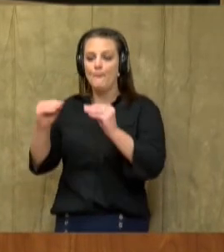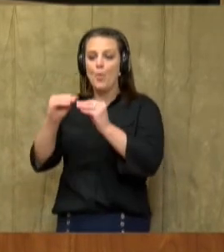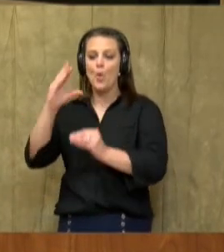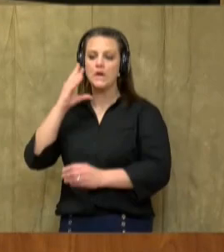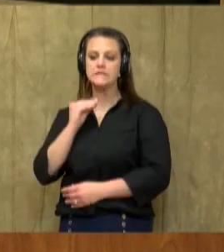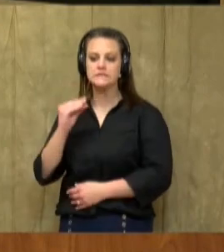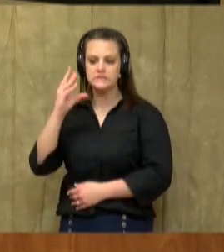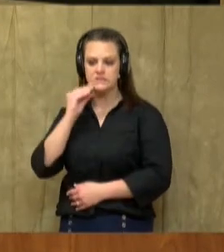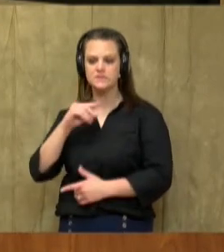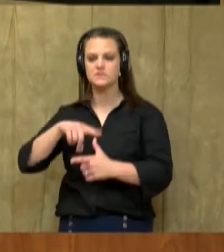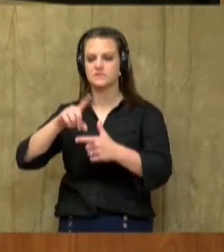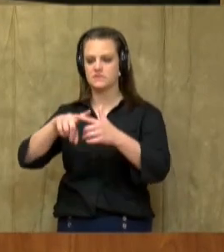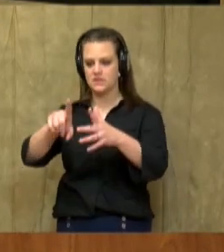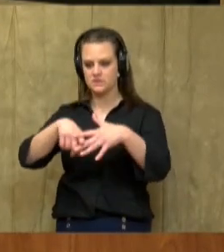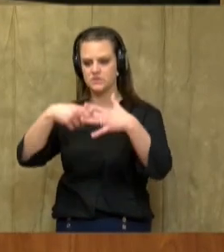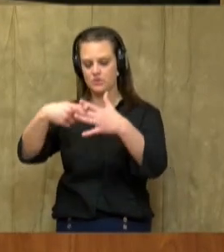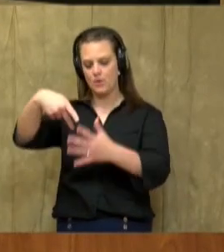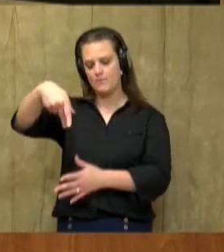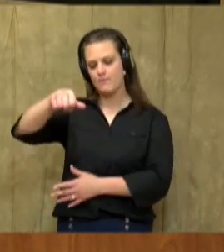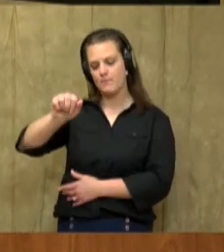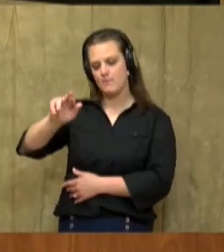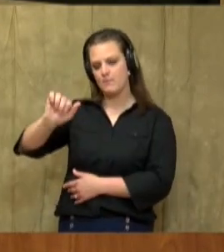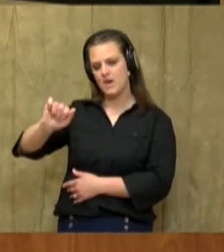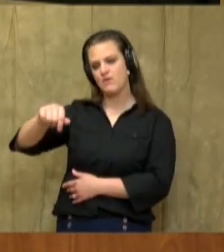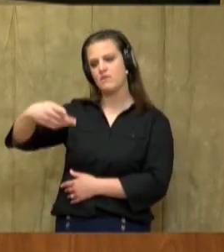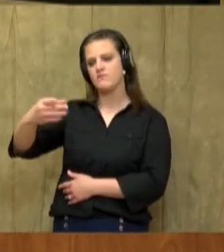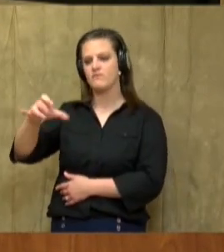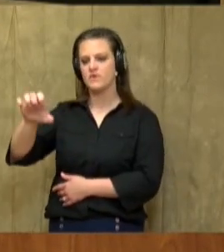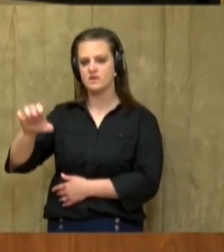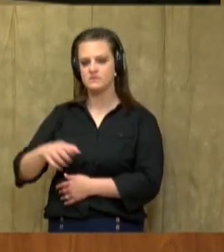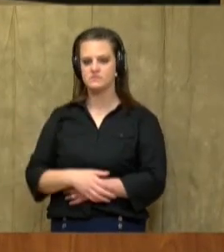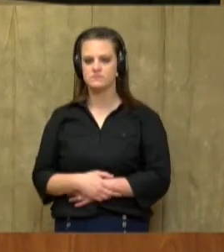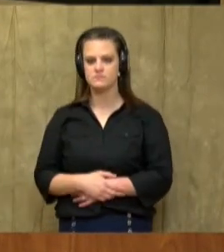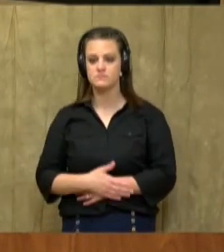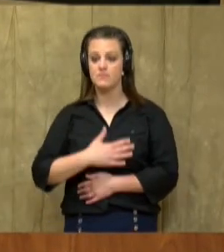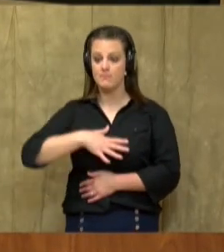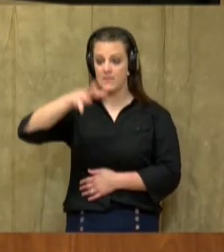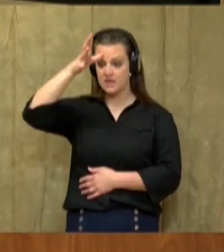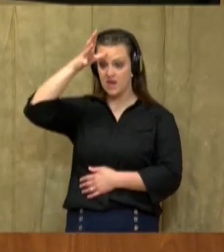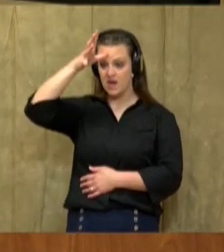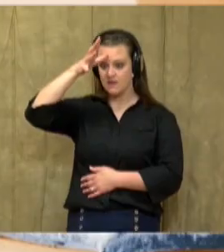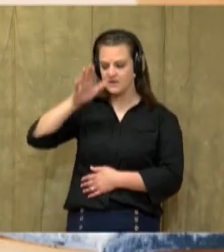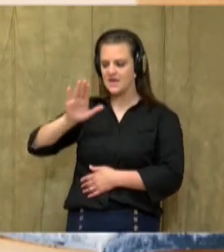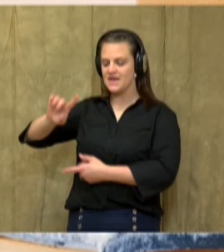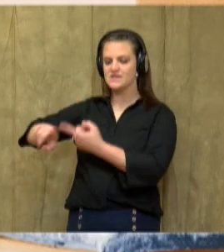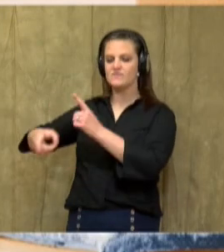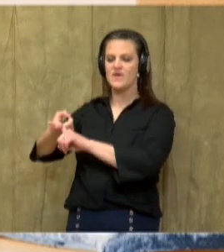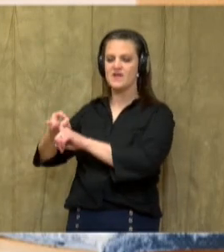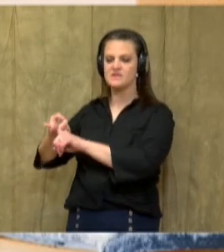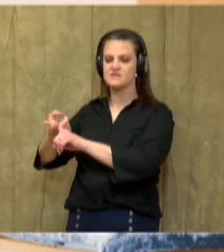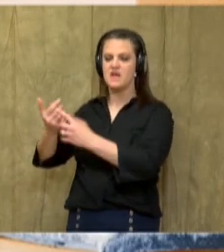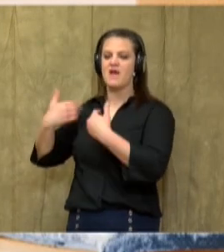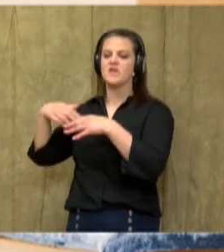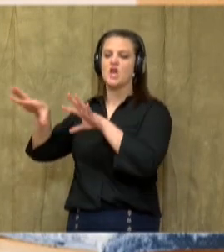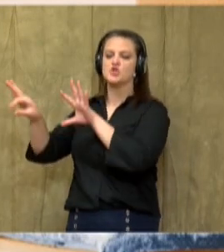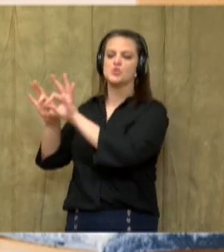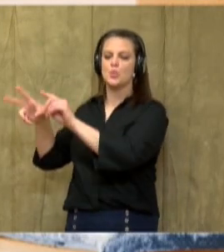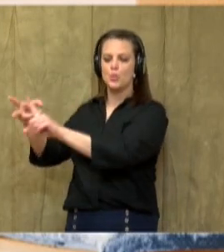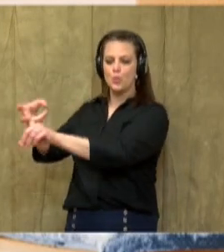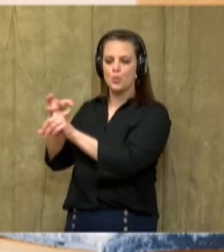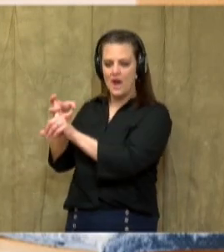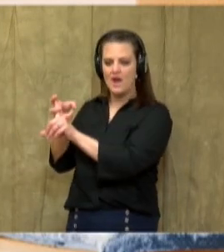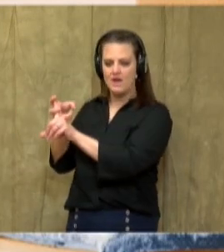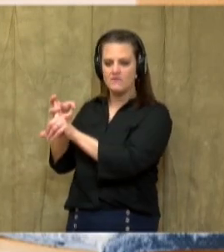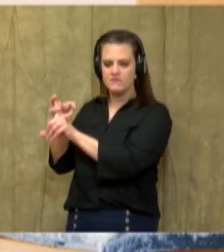experience, paraphrasing is good. Okay, so let's look. My dad and his friends are having a fantasy football draft. They each